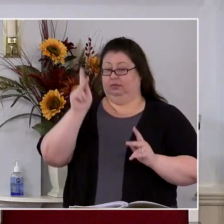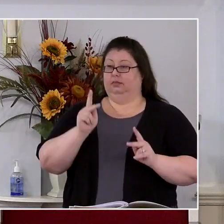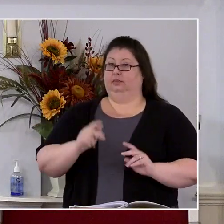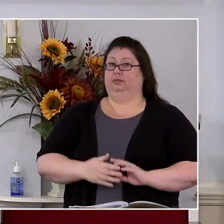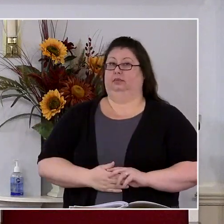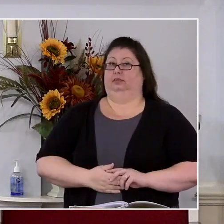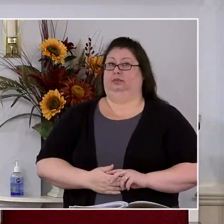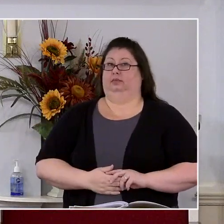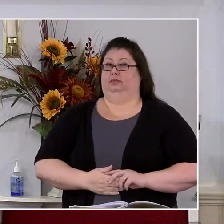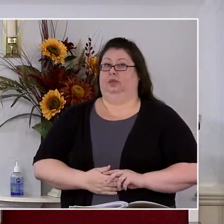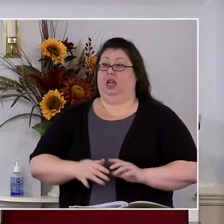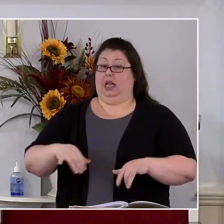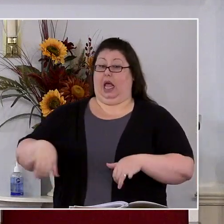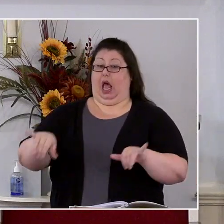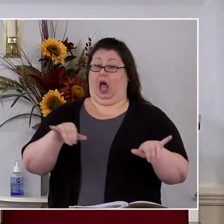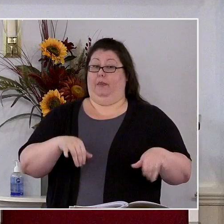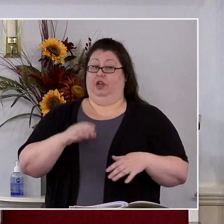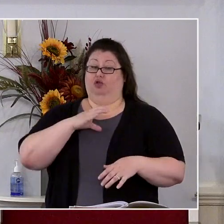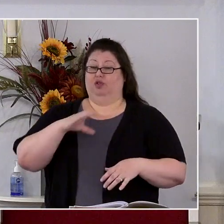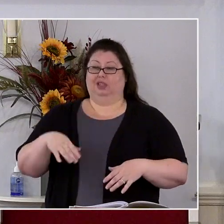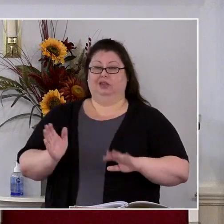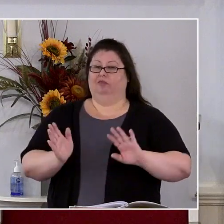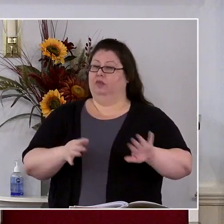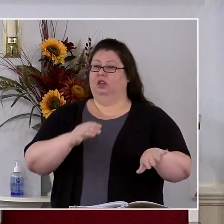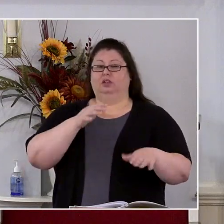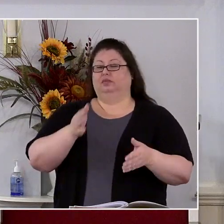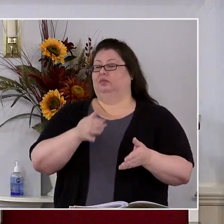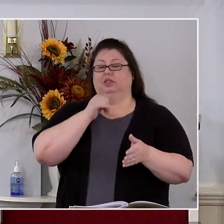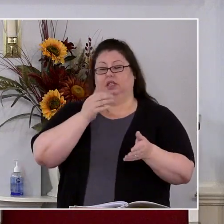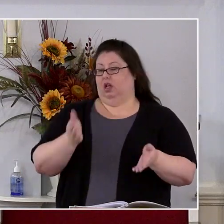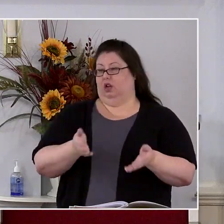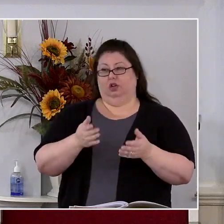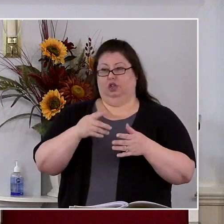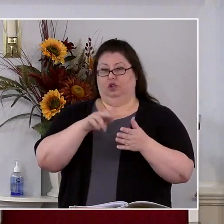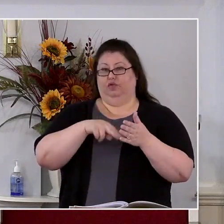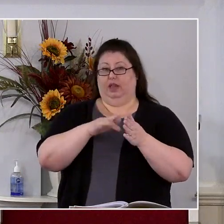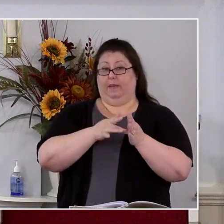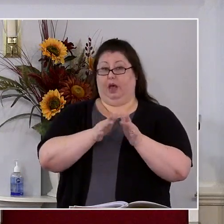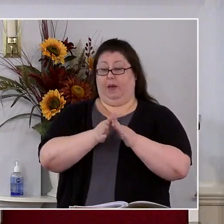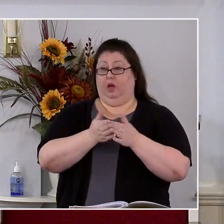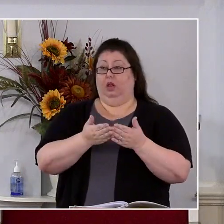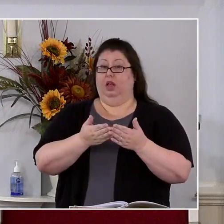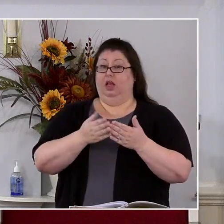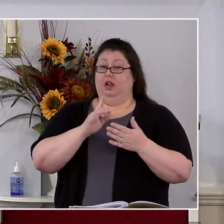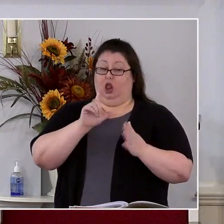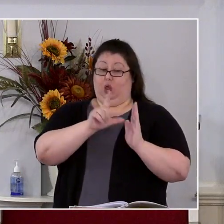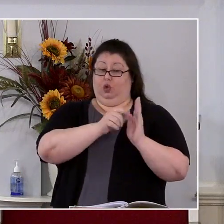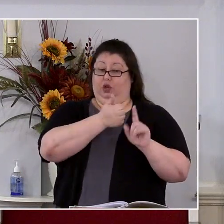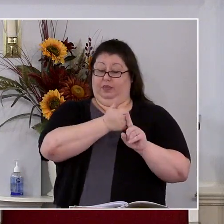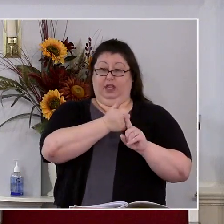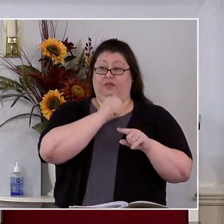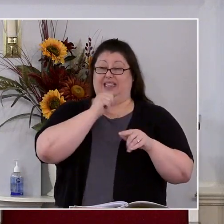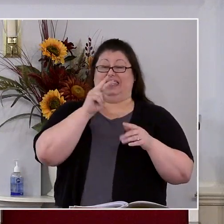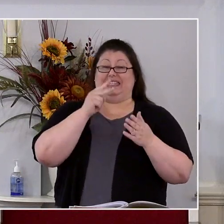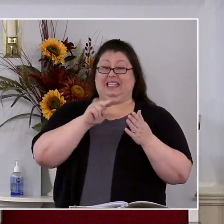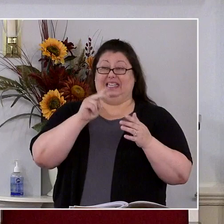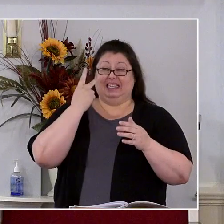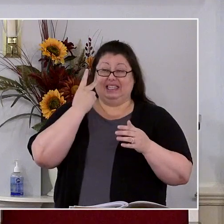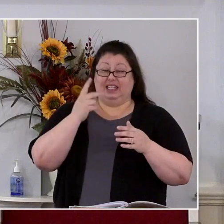discouraged from reading the Bible. Luther himself didn't even see his first Bible until he was 20 years